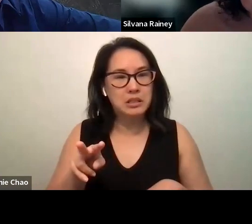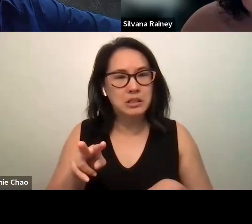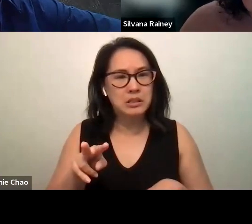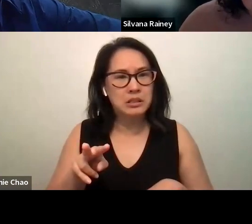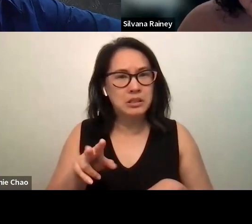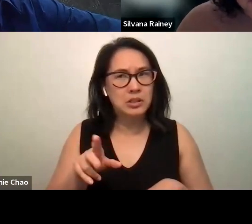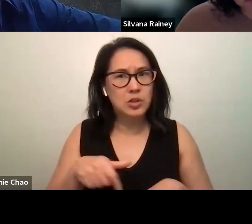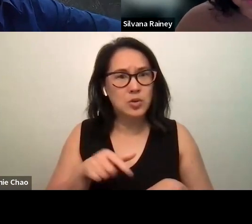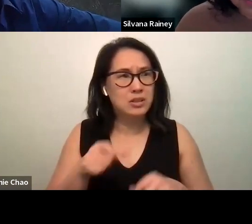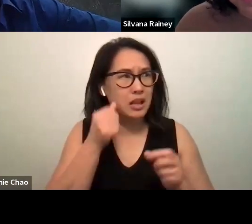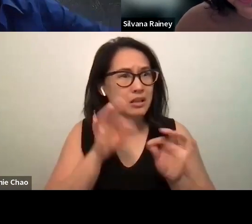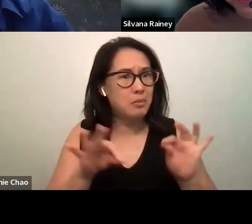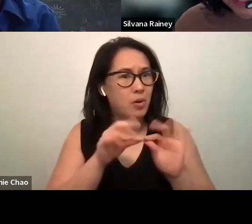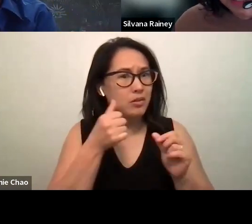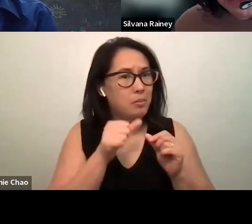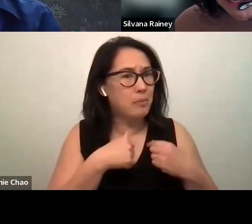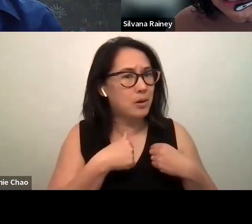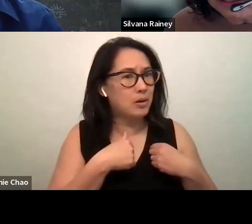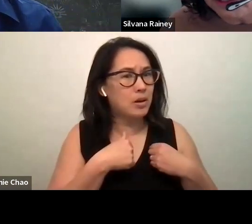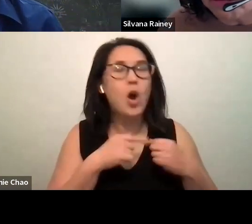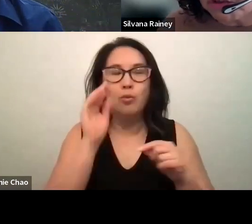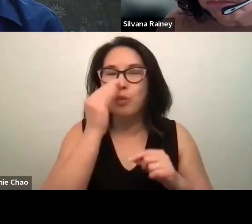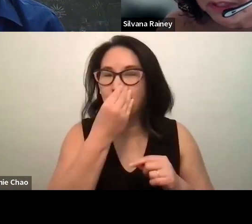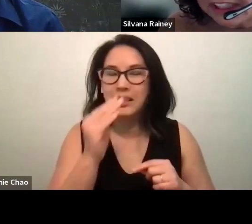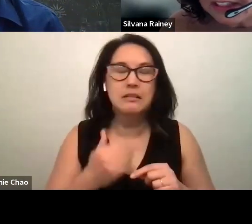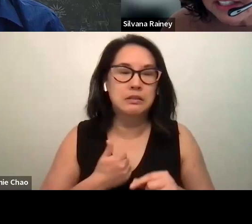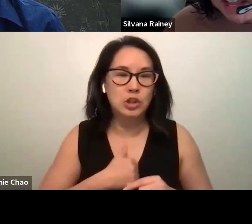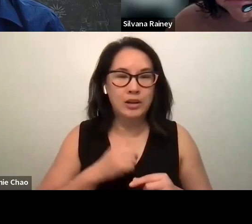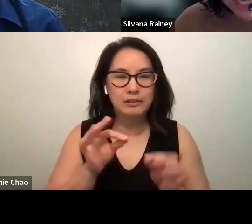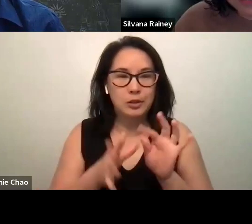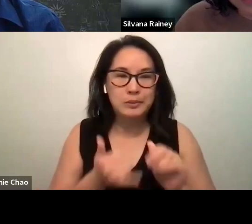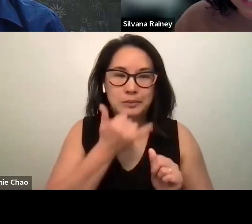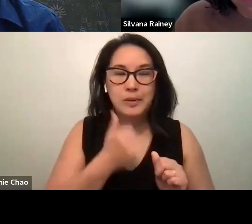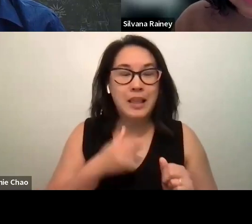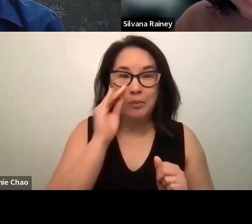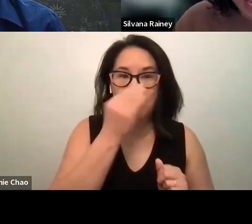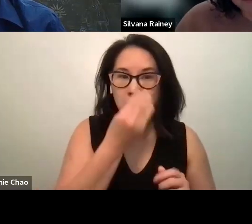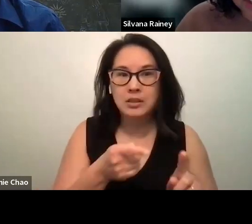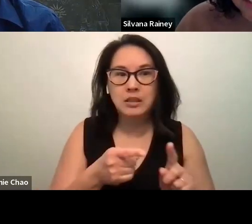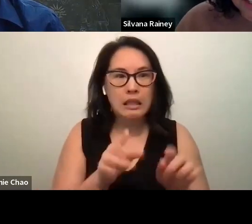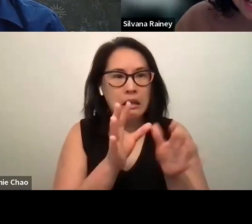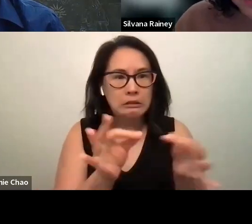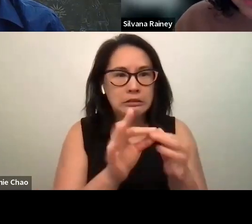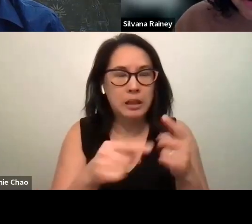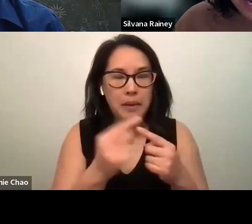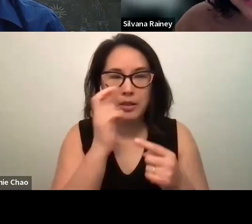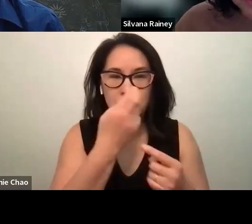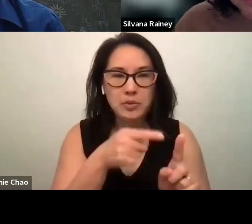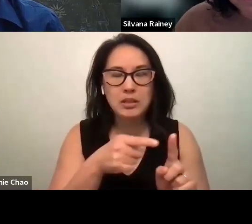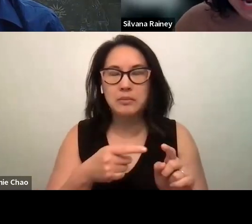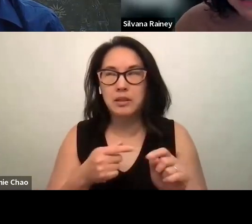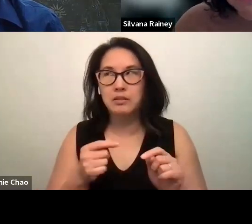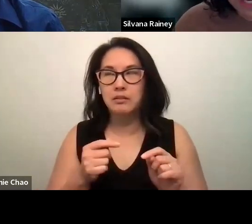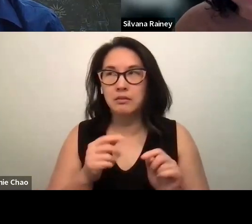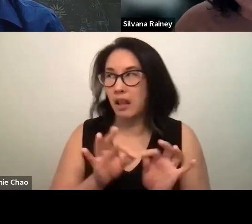track of this? Is this bouquet, you know, complete? What does that mean? So I had to